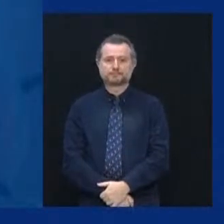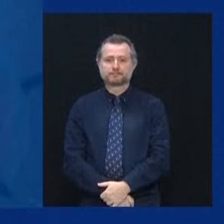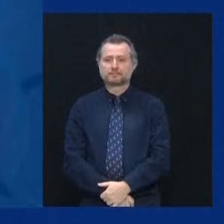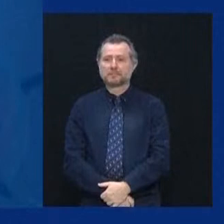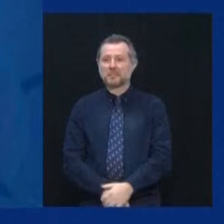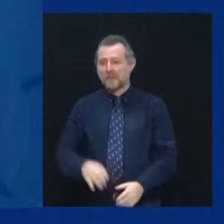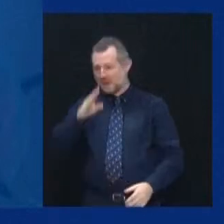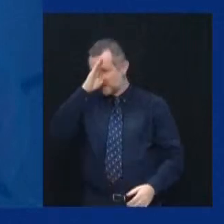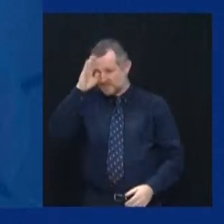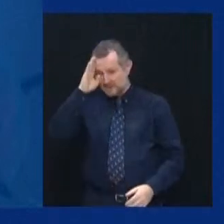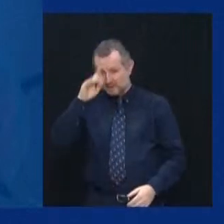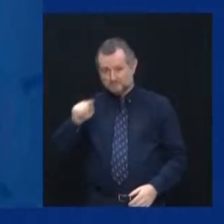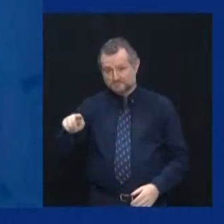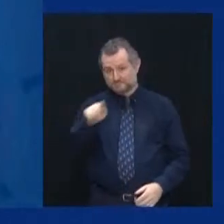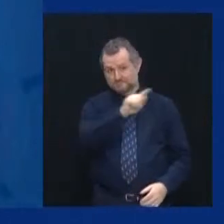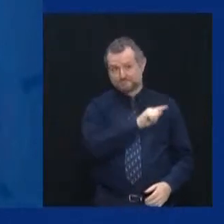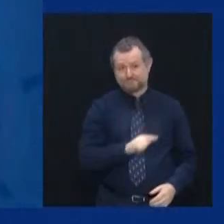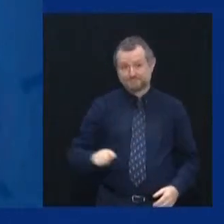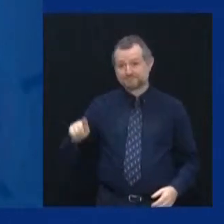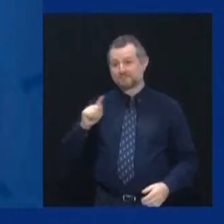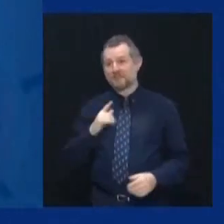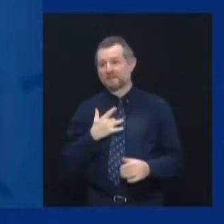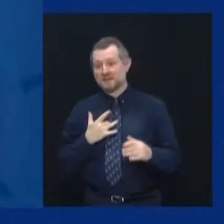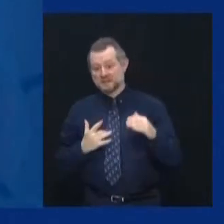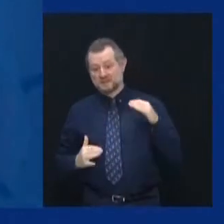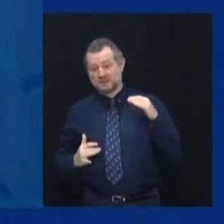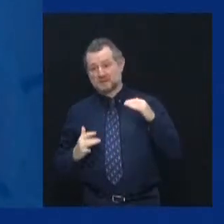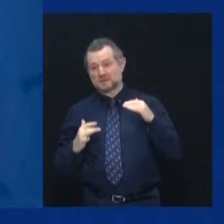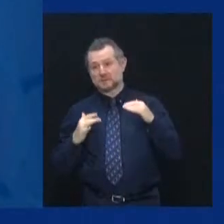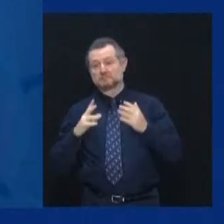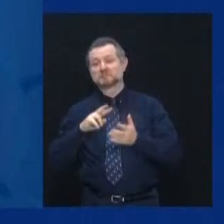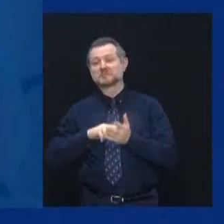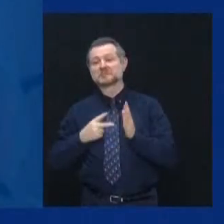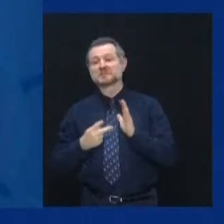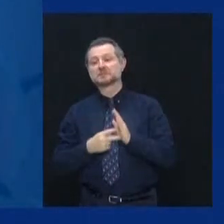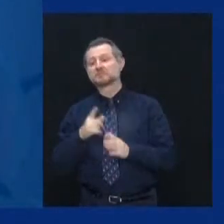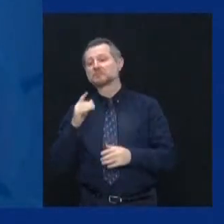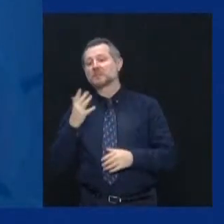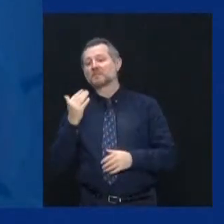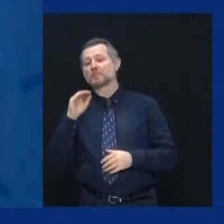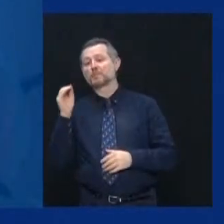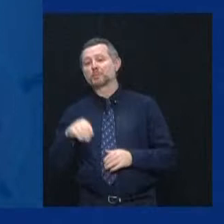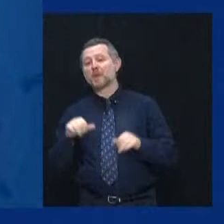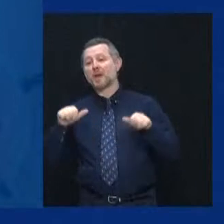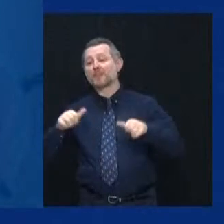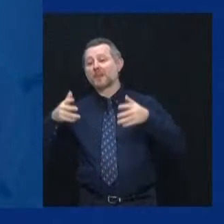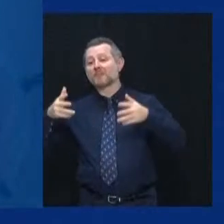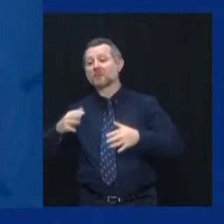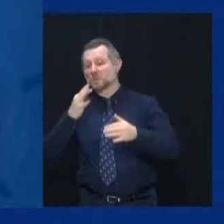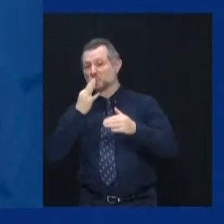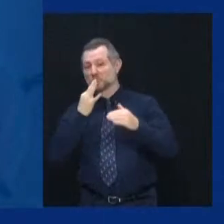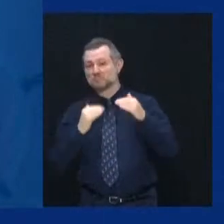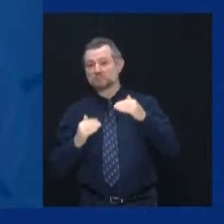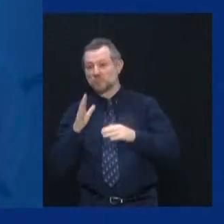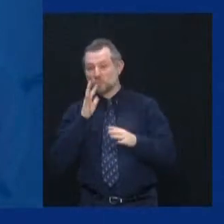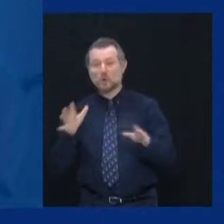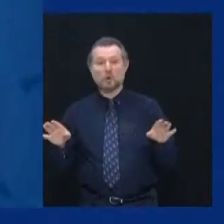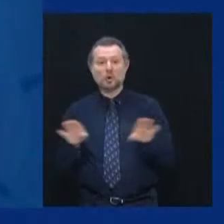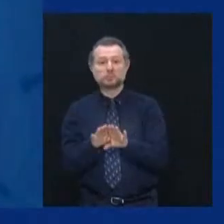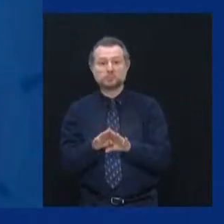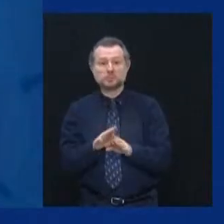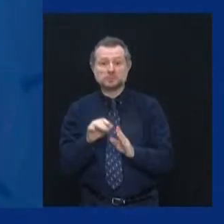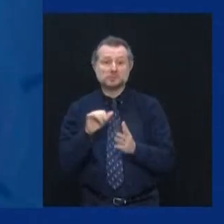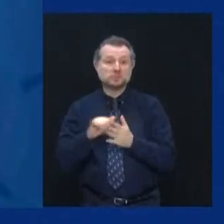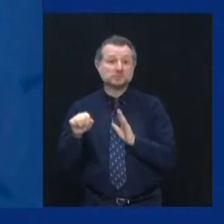Hospitals, we will close when you're 21 days of 15% capacity. You see the hospital